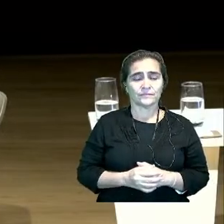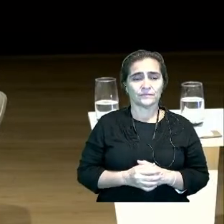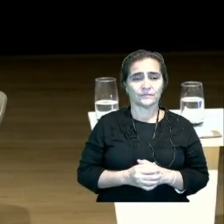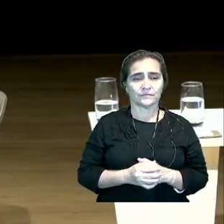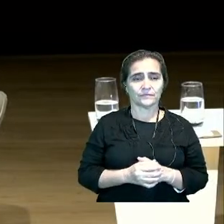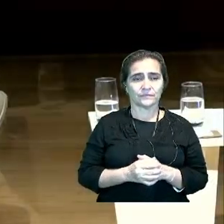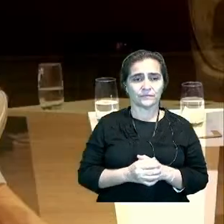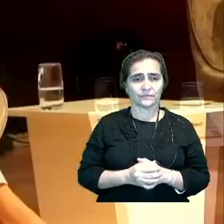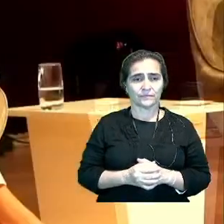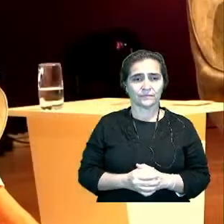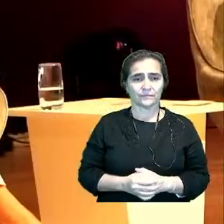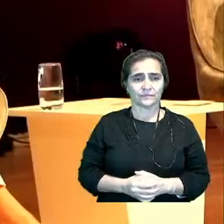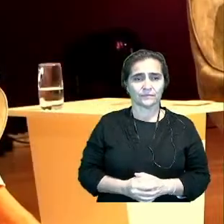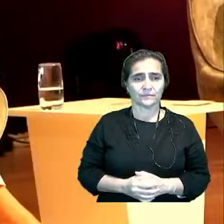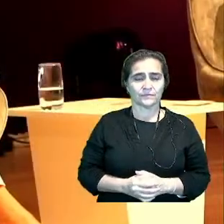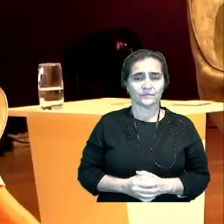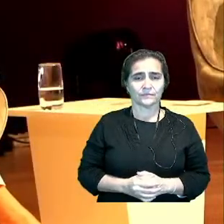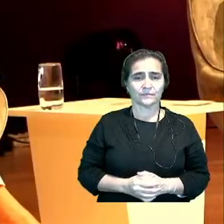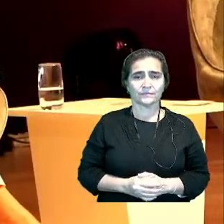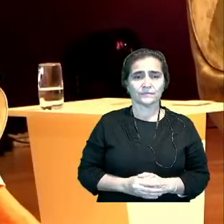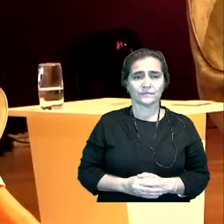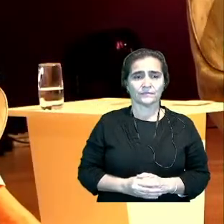Thank you.